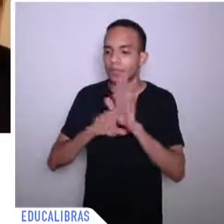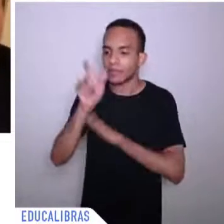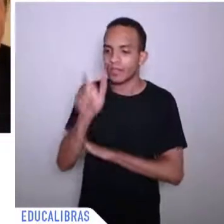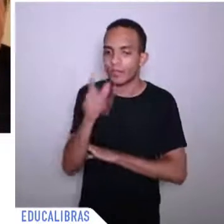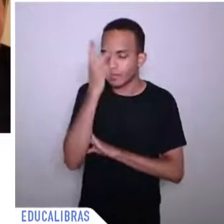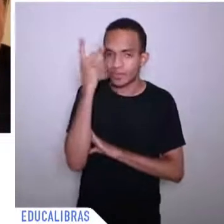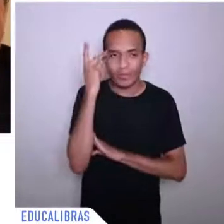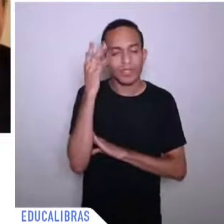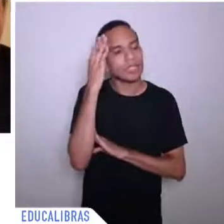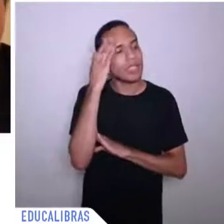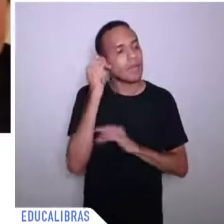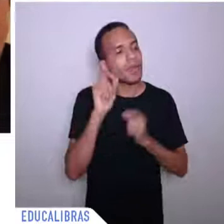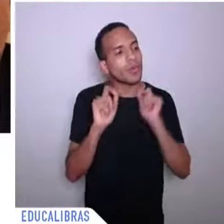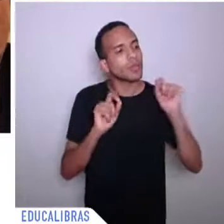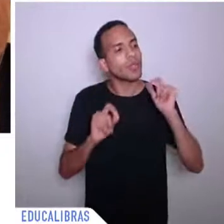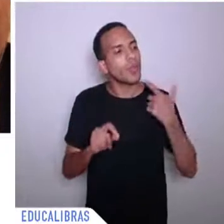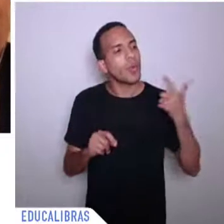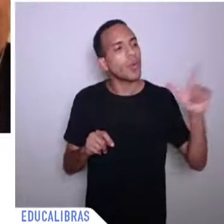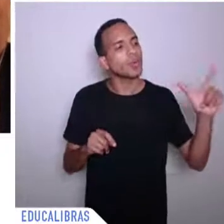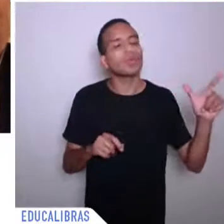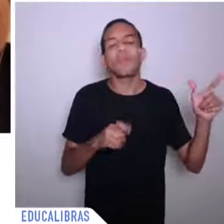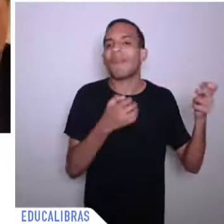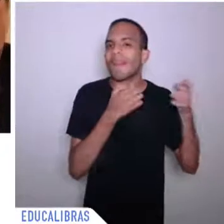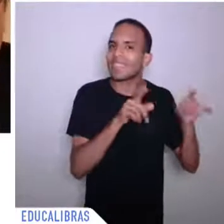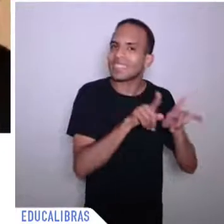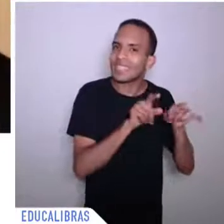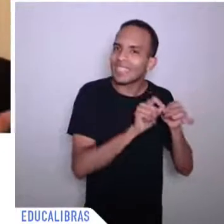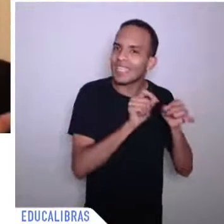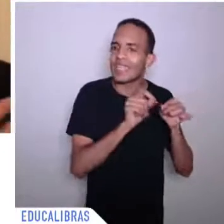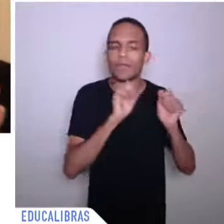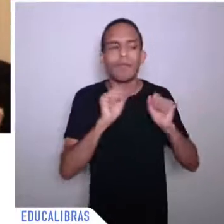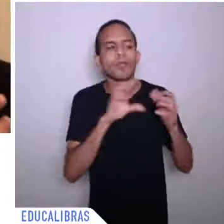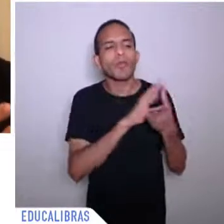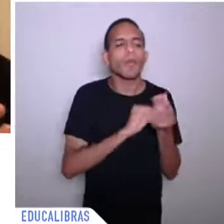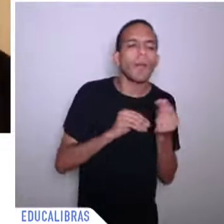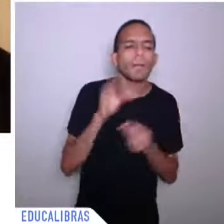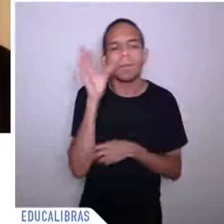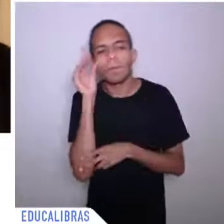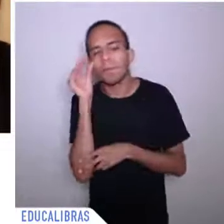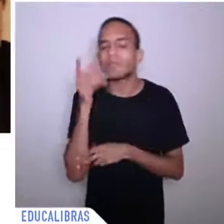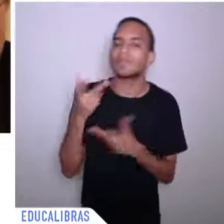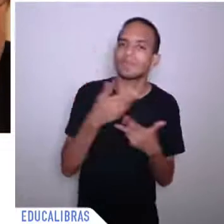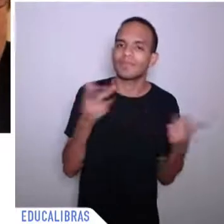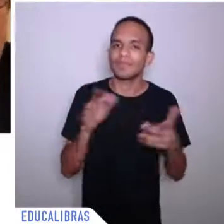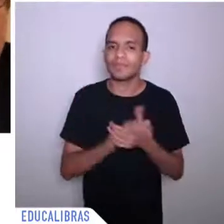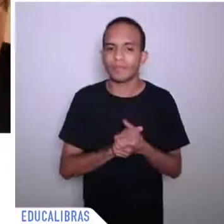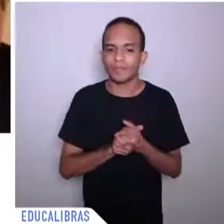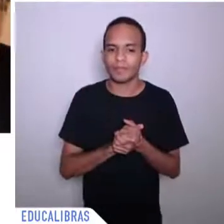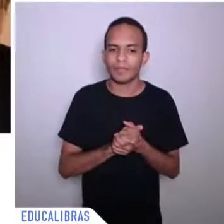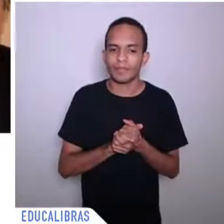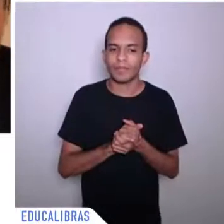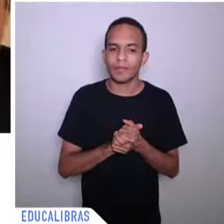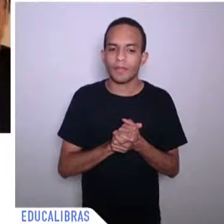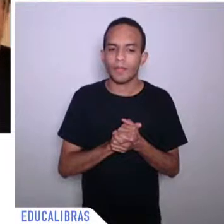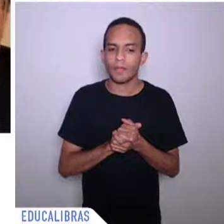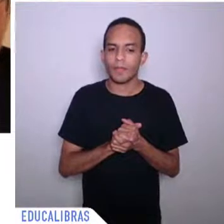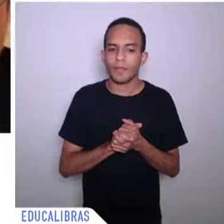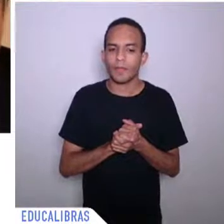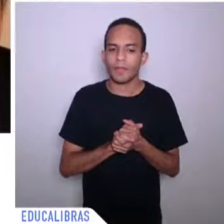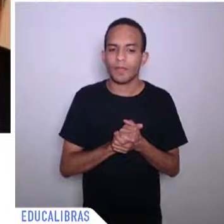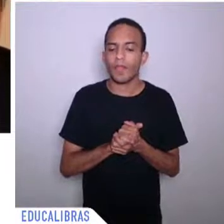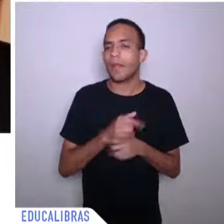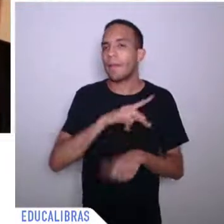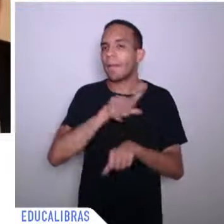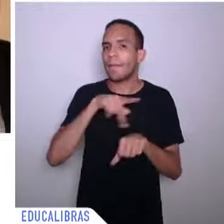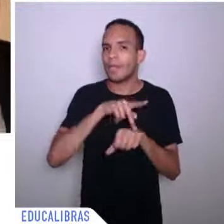has even caused it to be more difficult. Everything they do is people do is all shown live